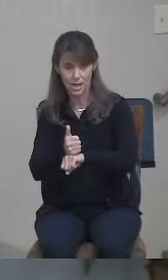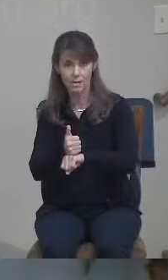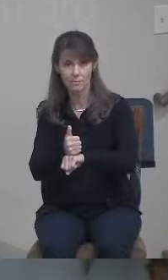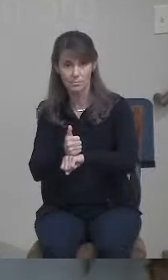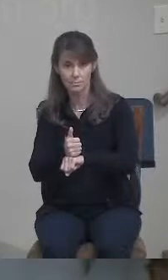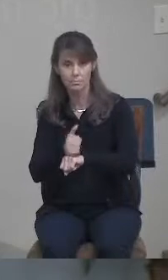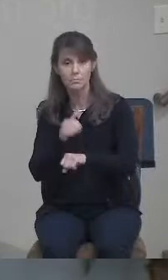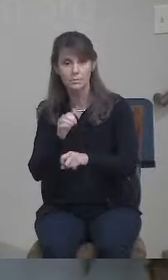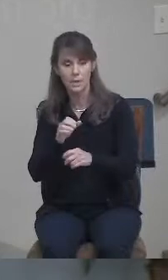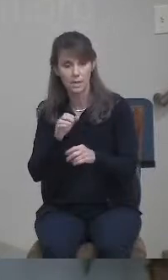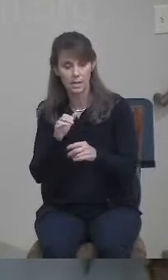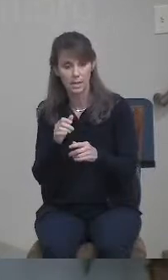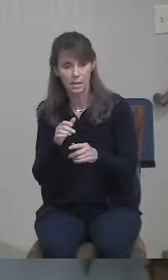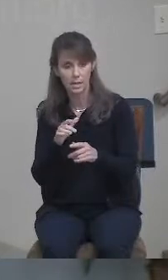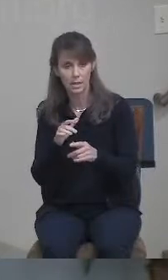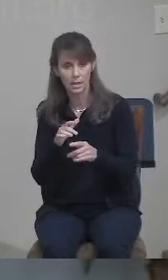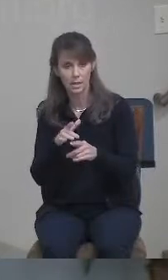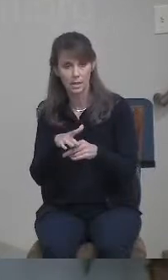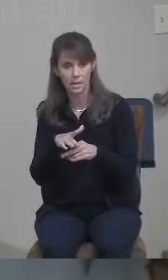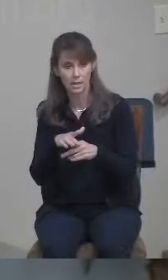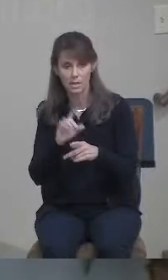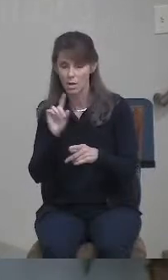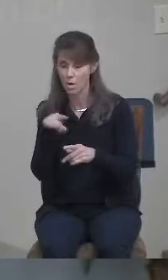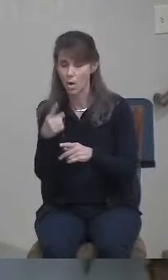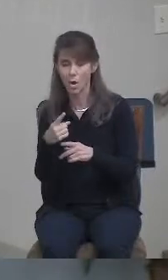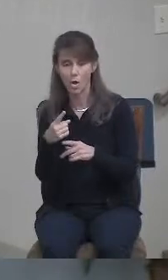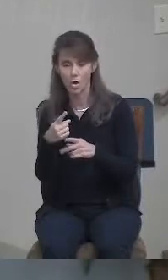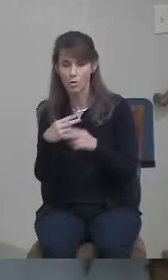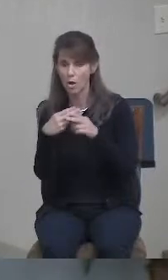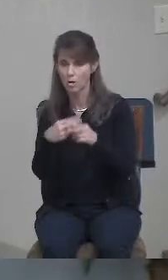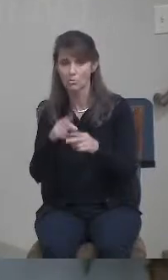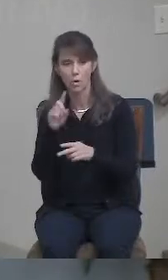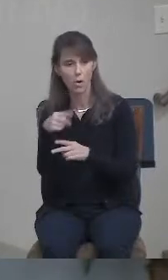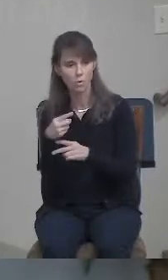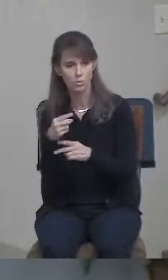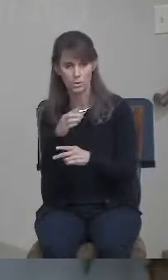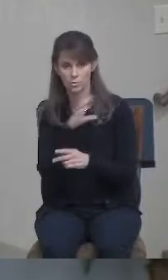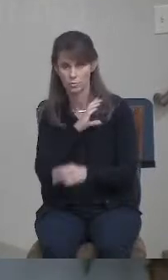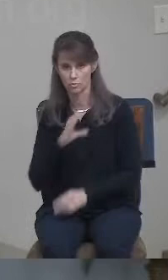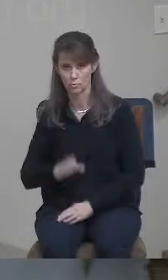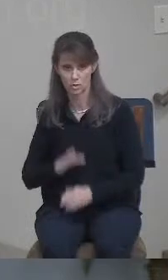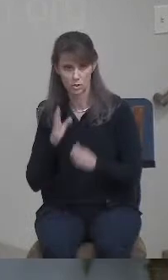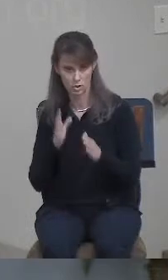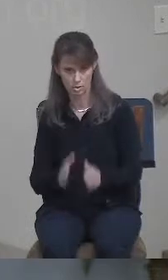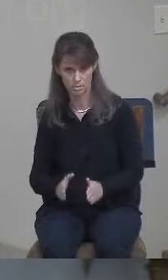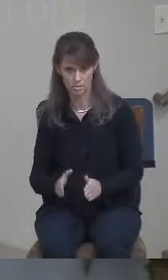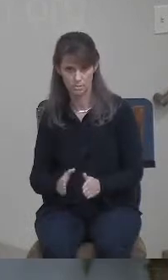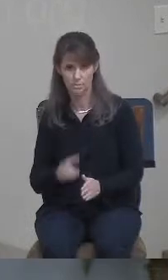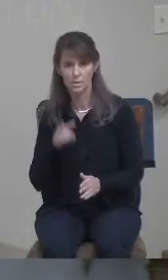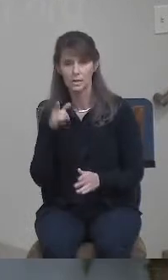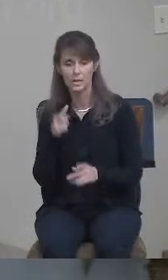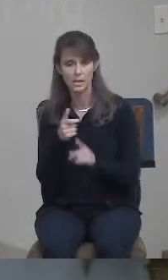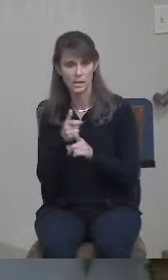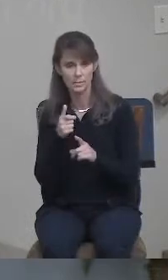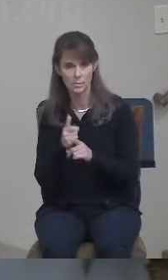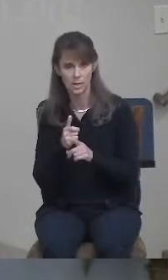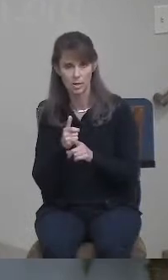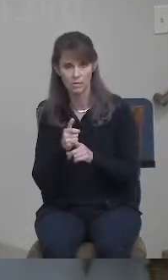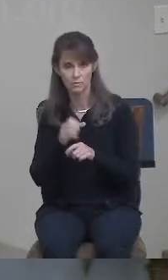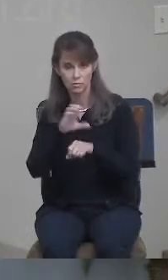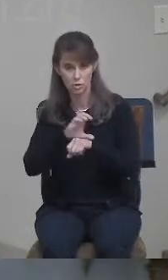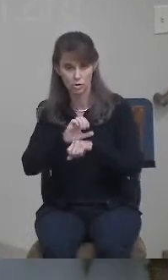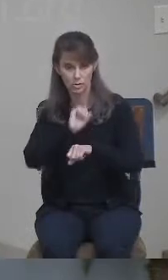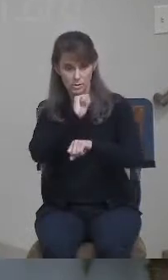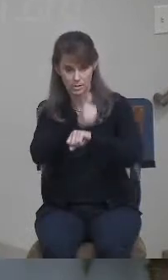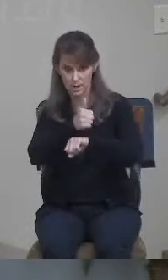members insisting solely upon the name Christian. In 1802, he organized churches at Hanover and Piermont,